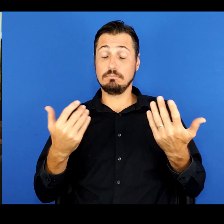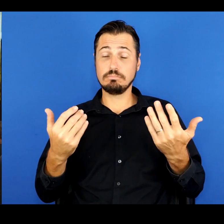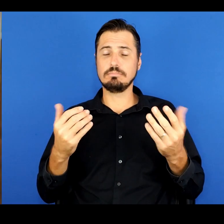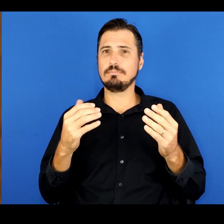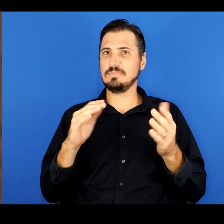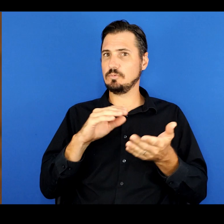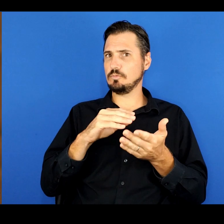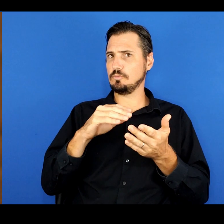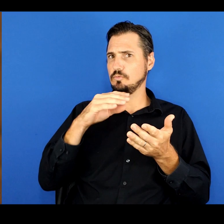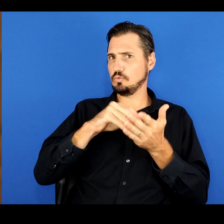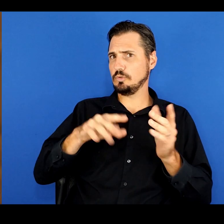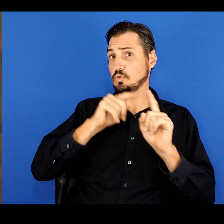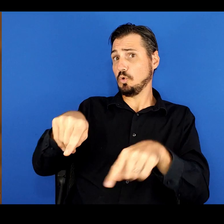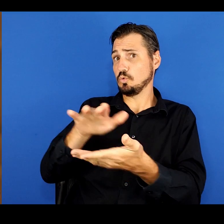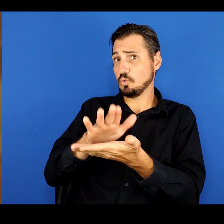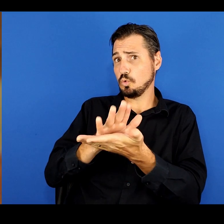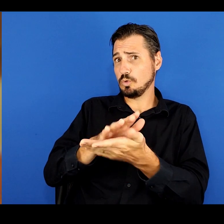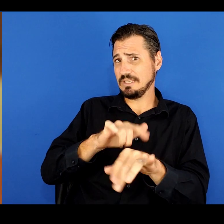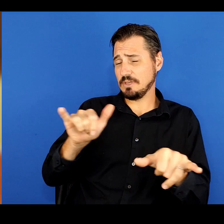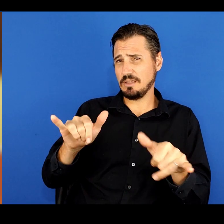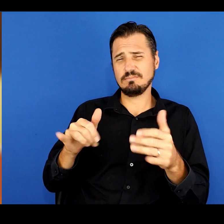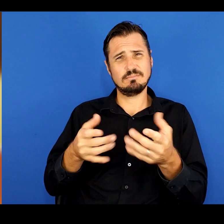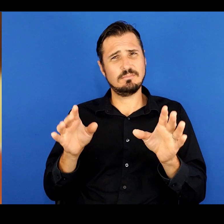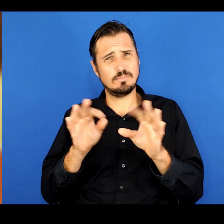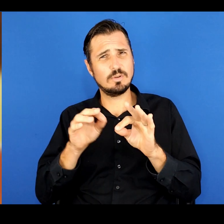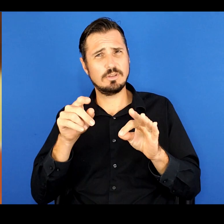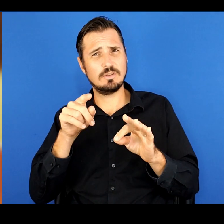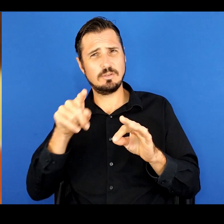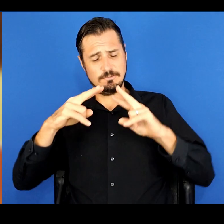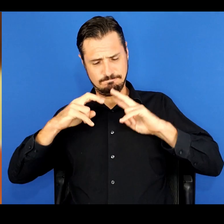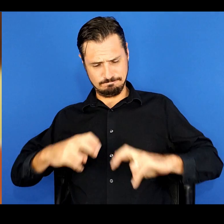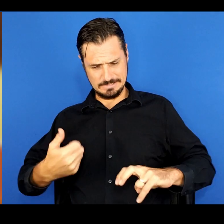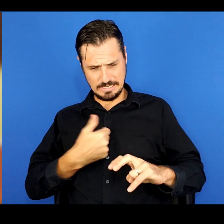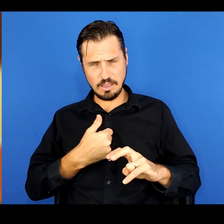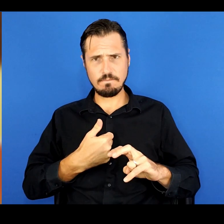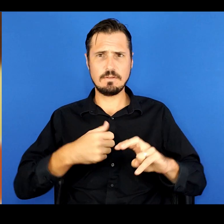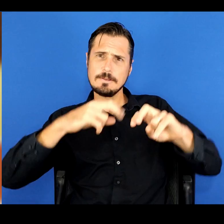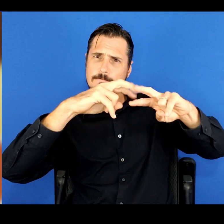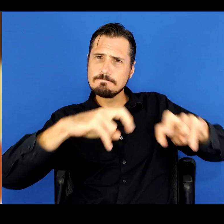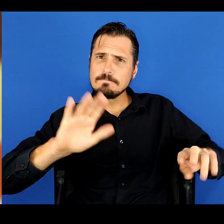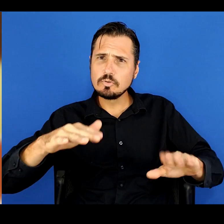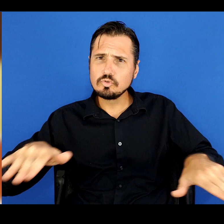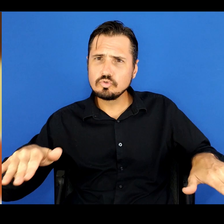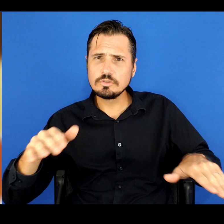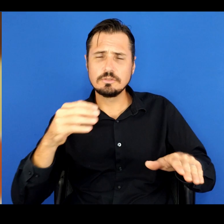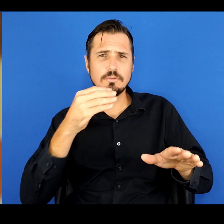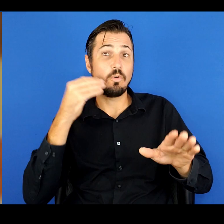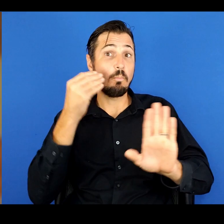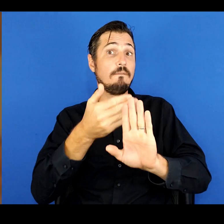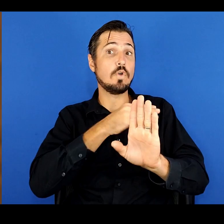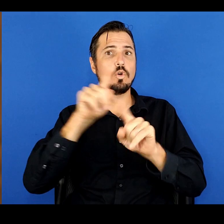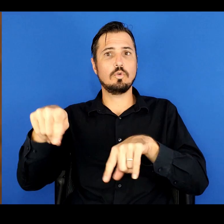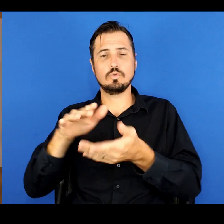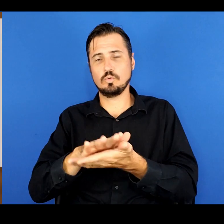schools, please remember to complete a daily wellness check for yourself and your children at home before anyone reports